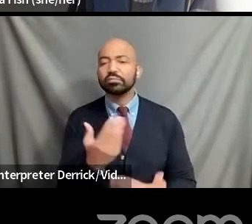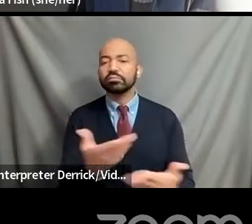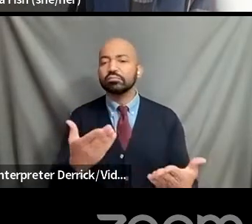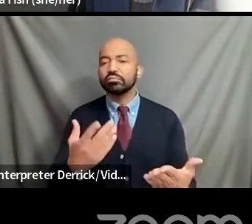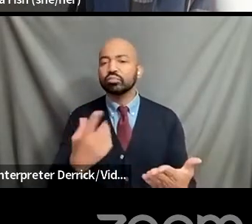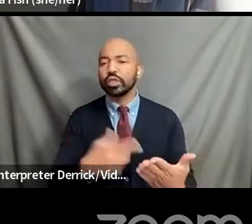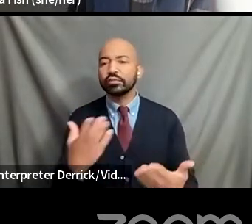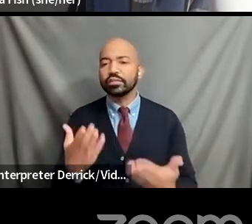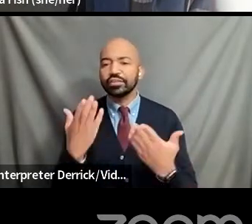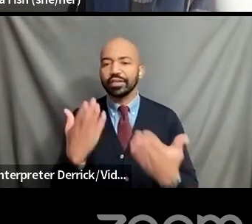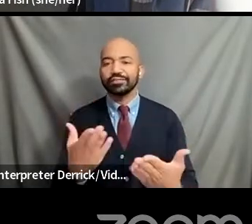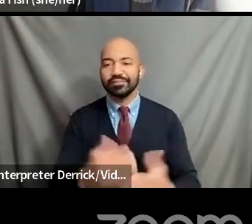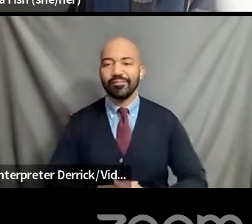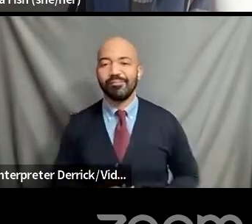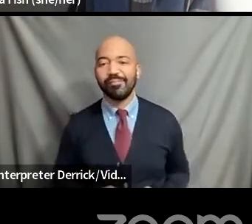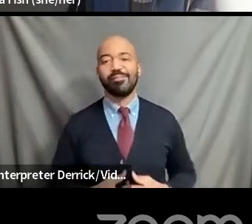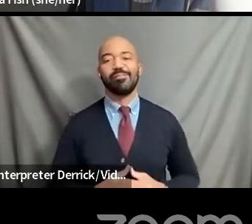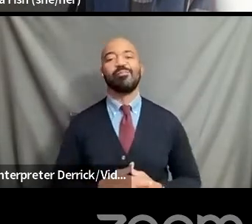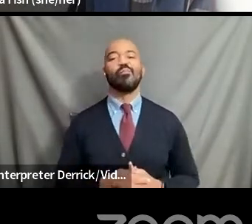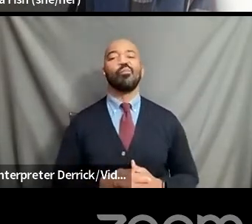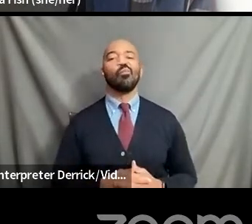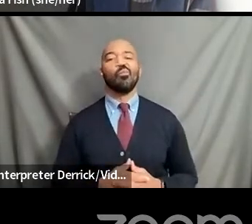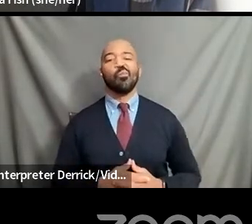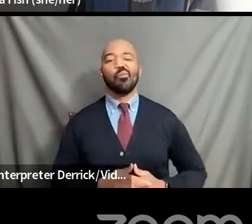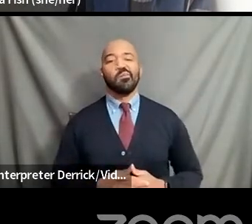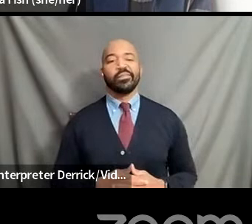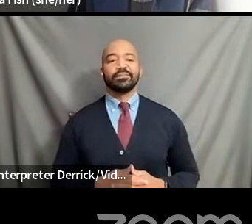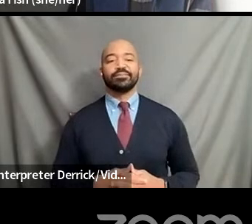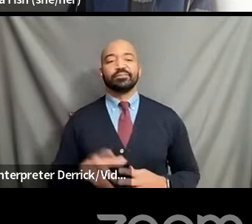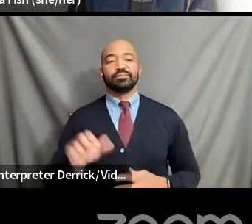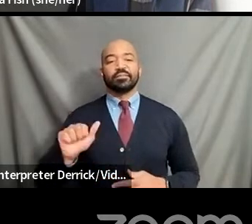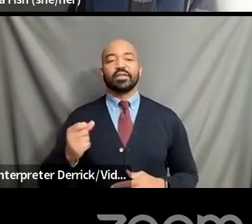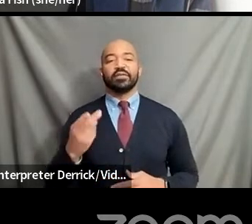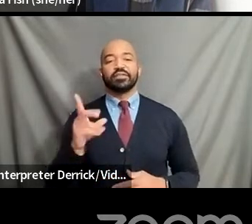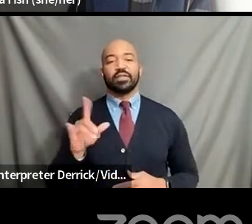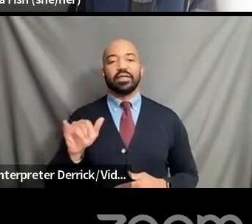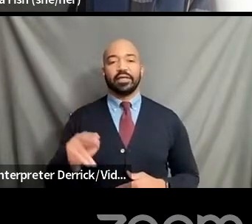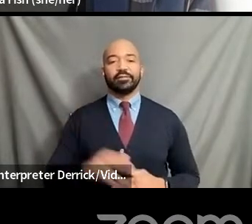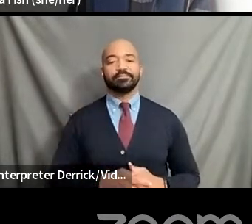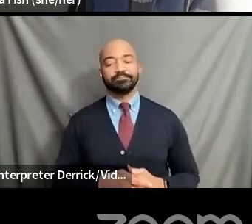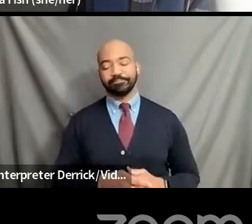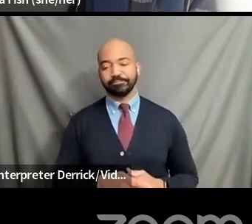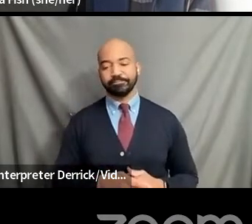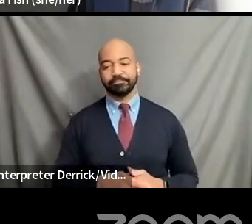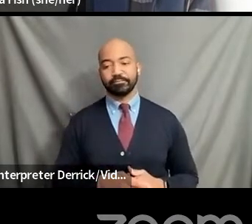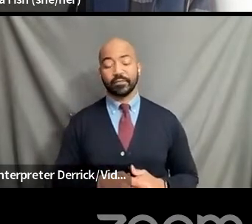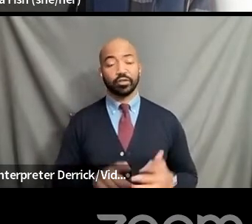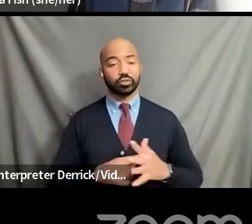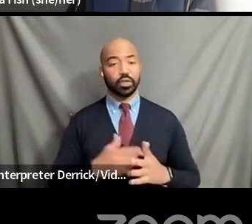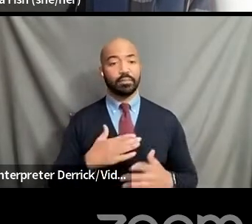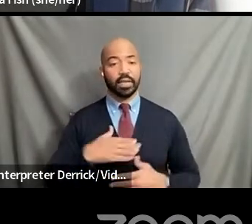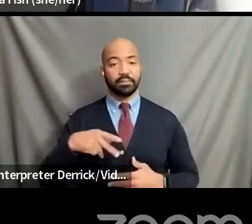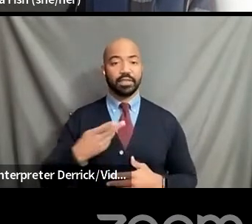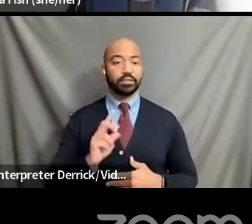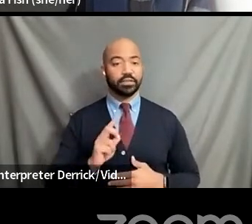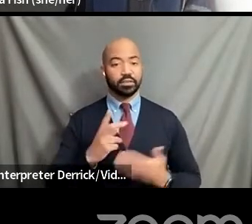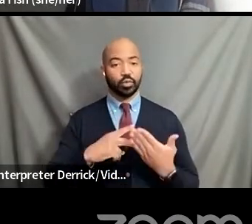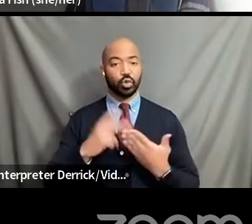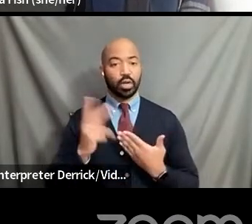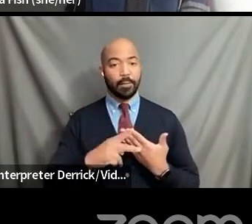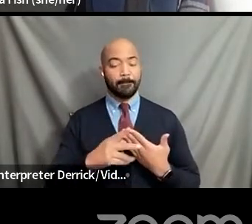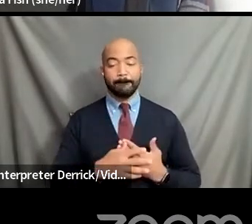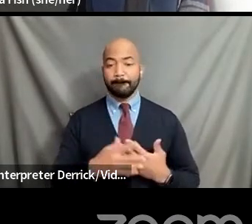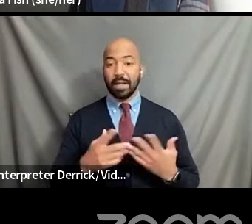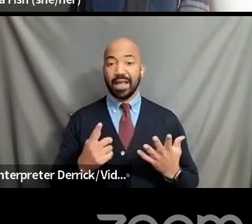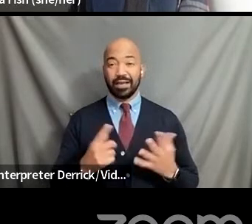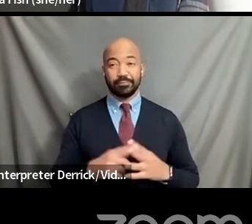I would say the one thing that I took in coming into my PhD program was knowing